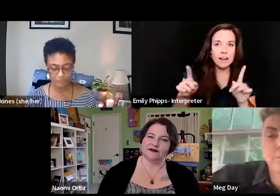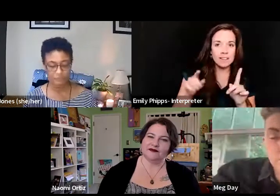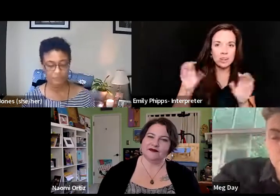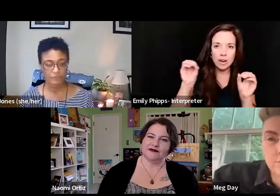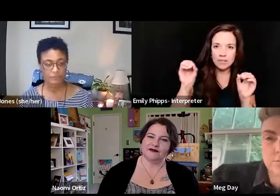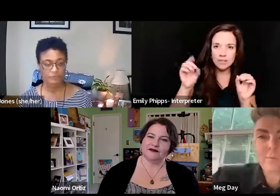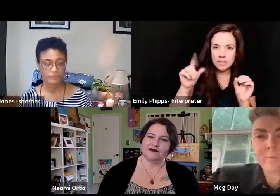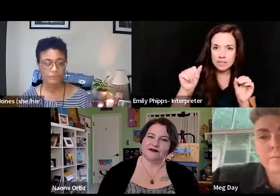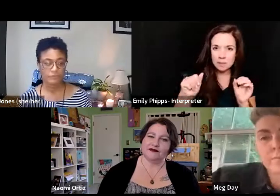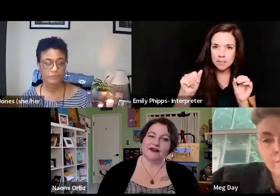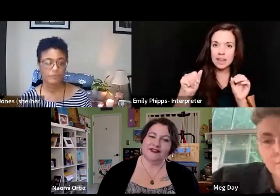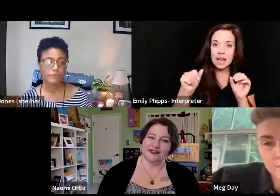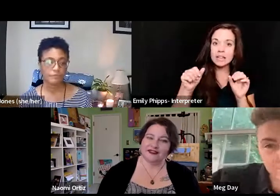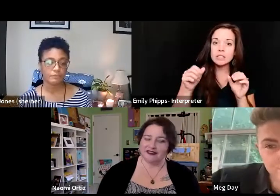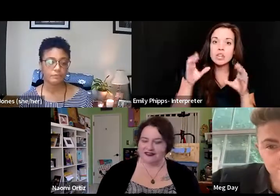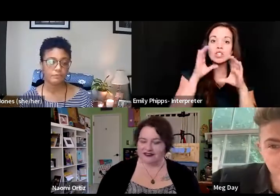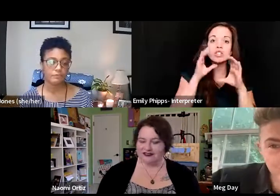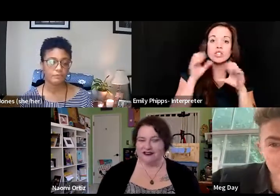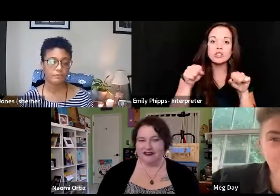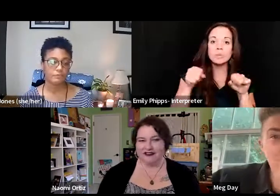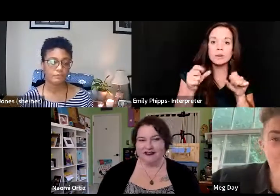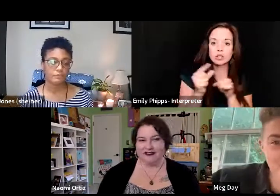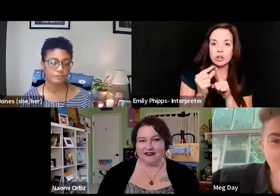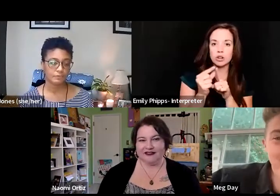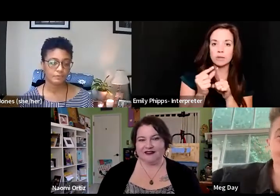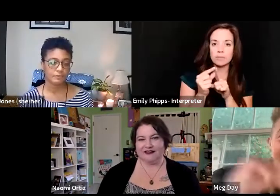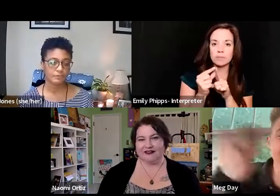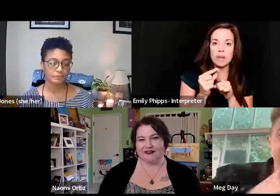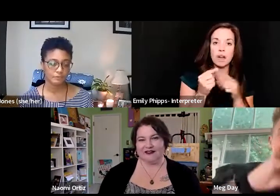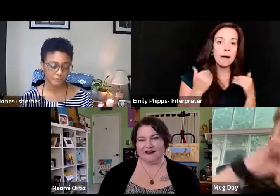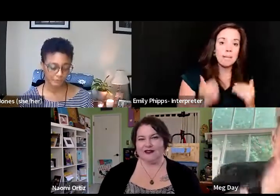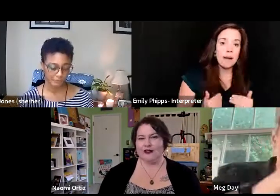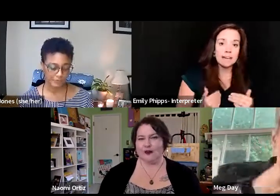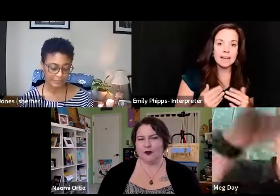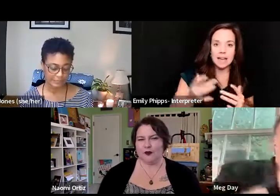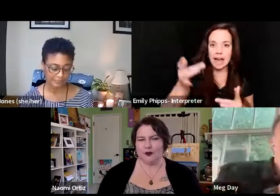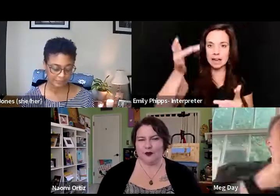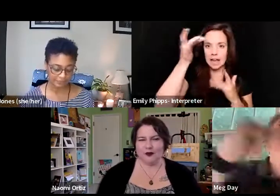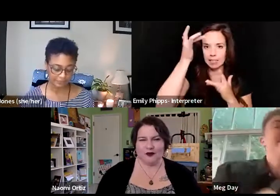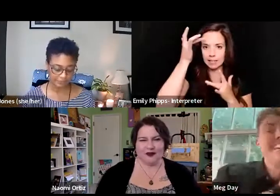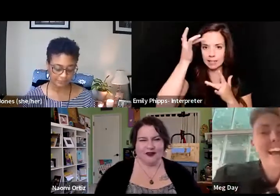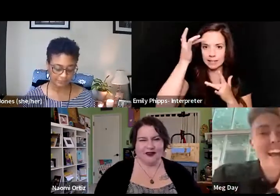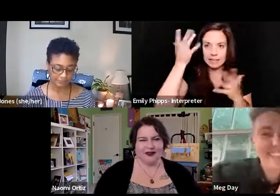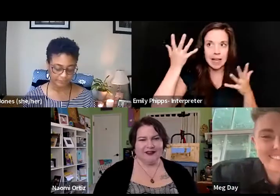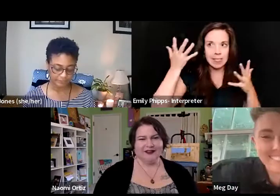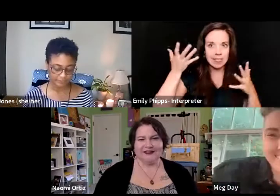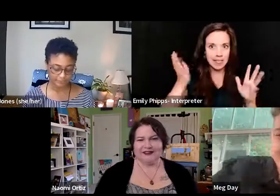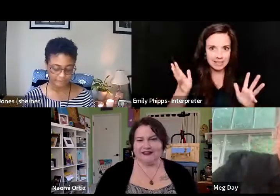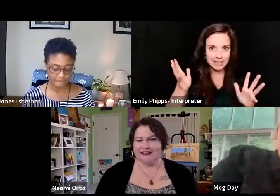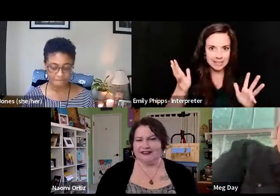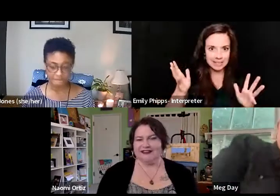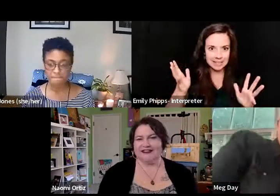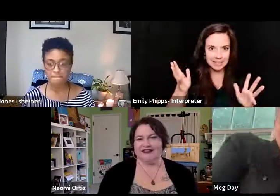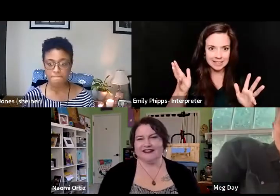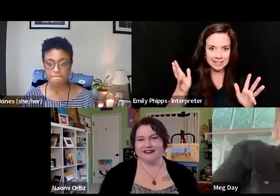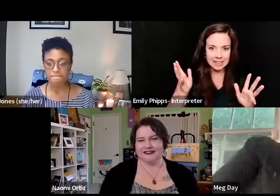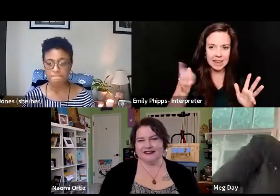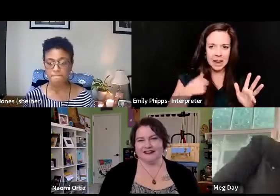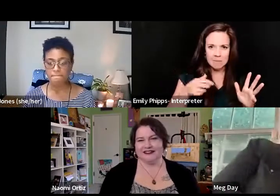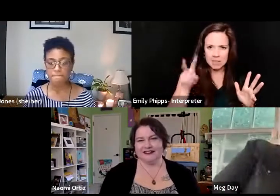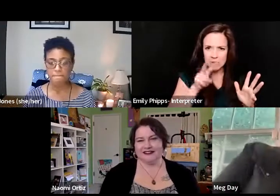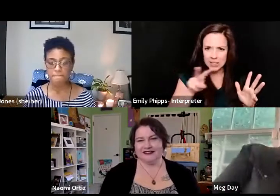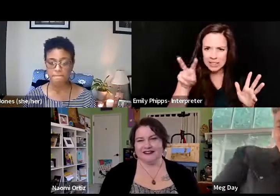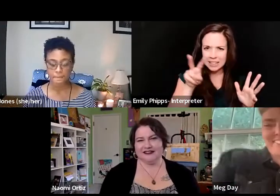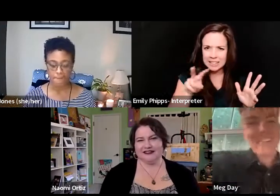as a searchable term. Like you have the body and illness, you know? I'm like, that's it. And then I was like, I'm looking and I'm like,